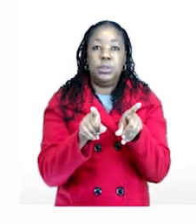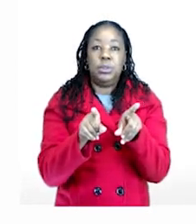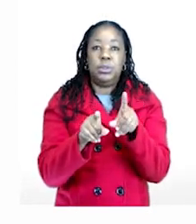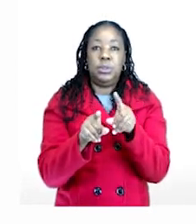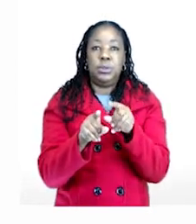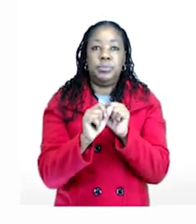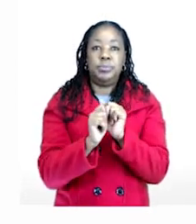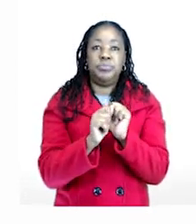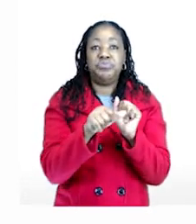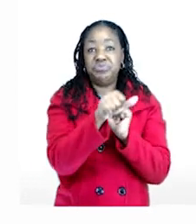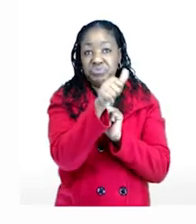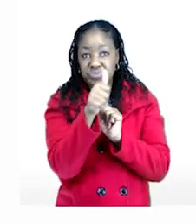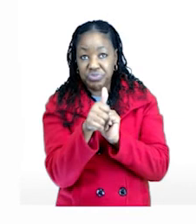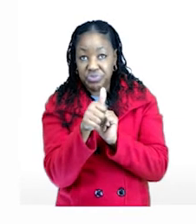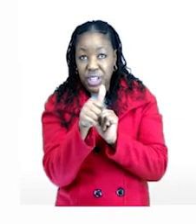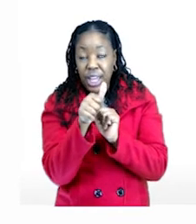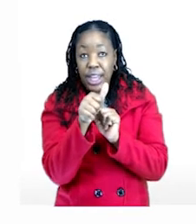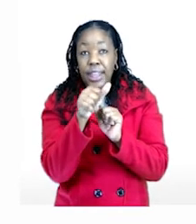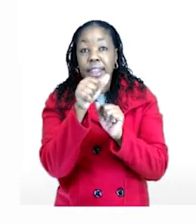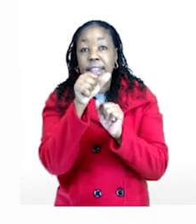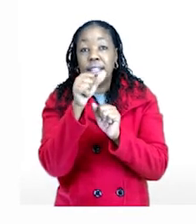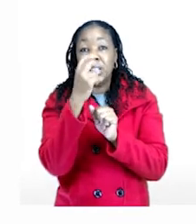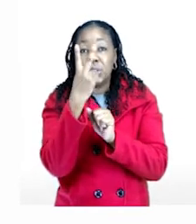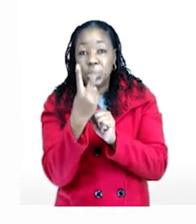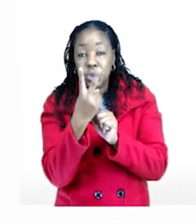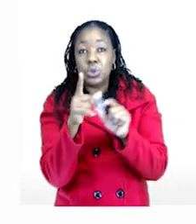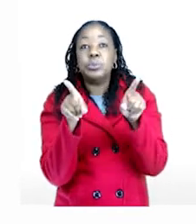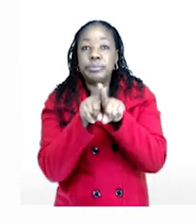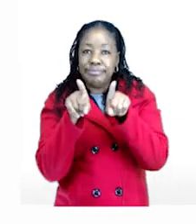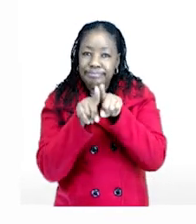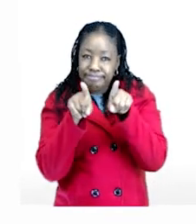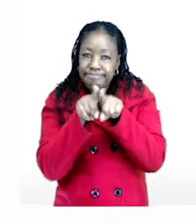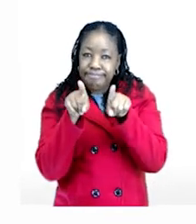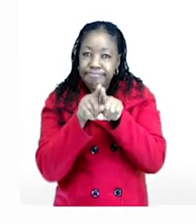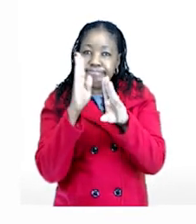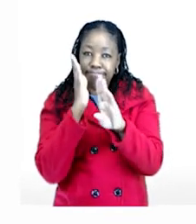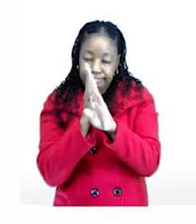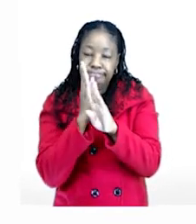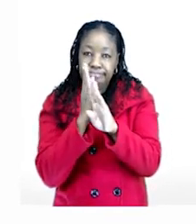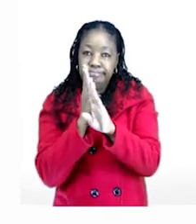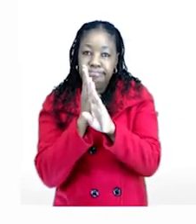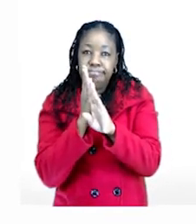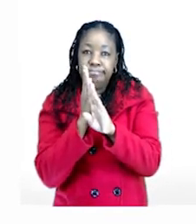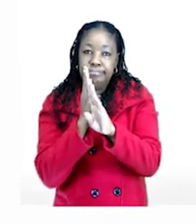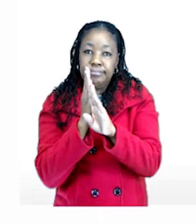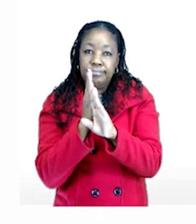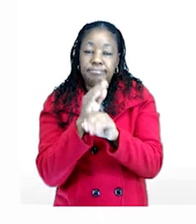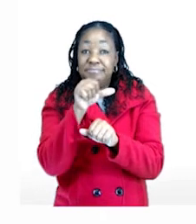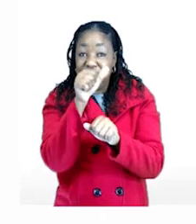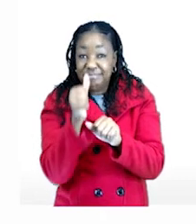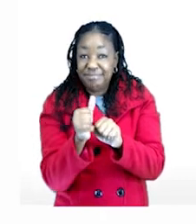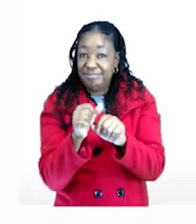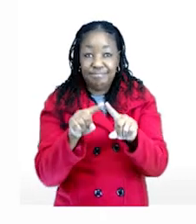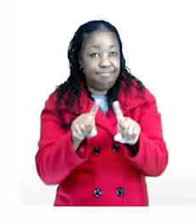the drums look exactly the same. Now find the drum that looks different and color it